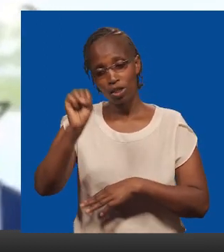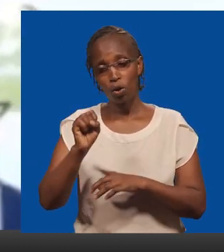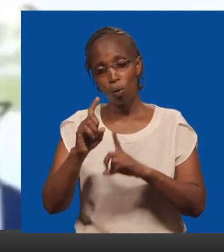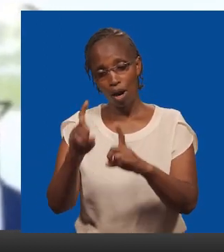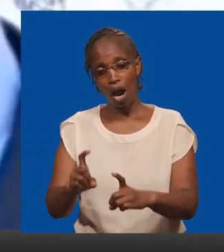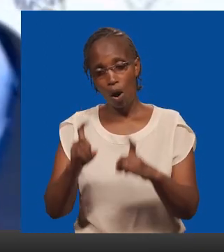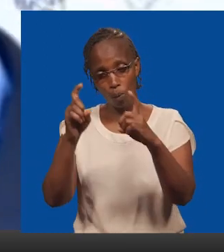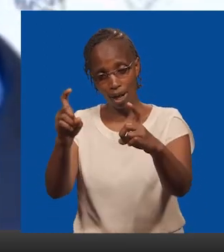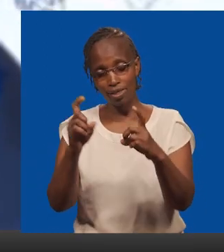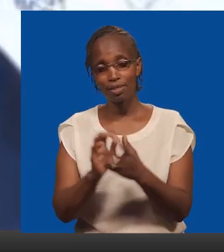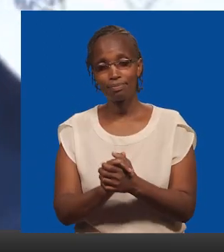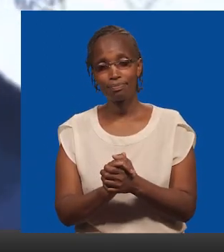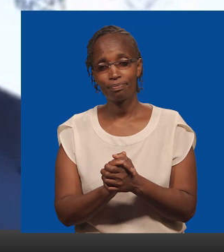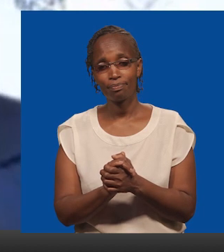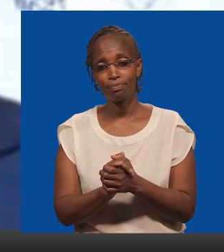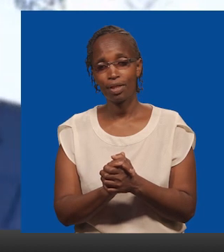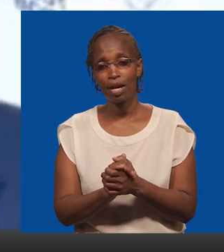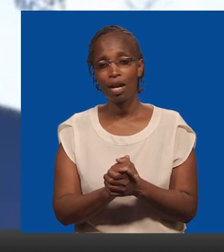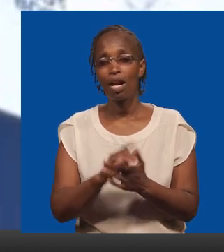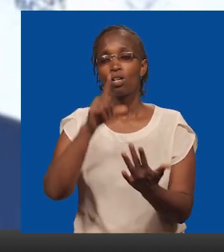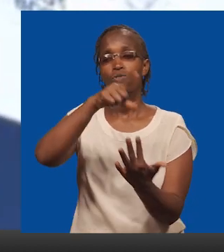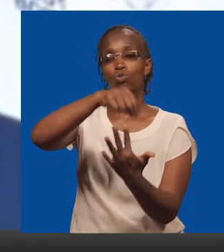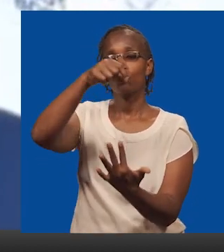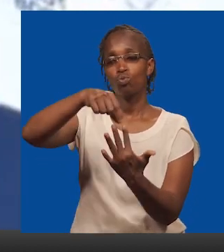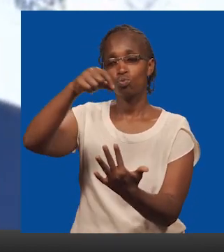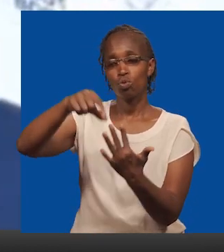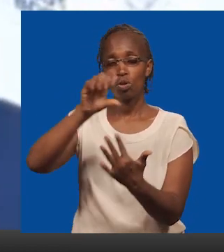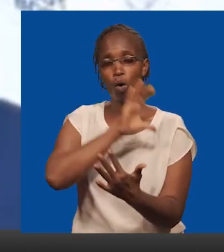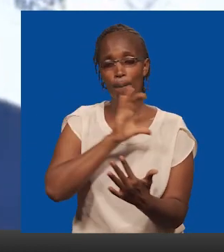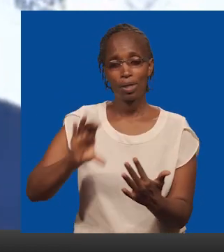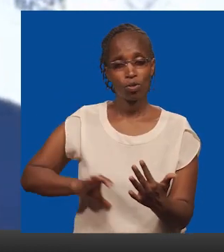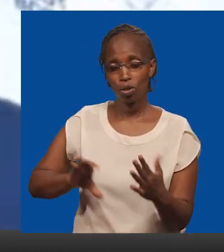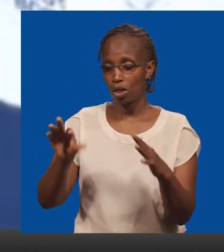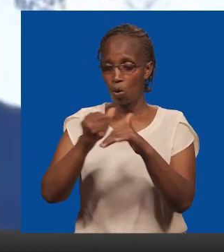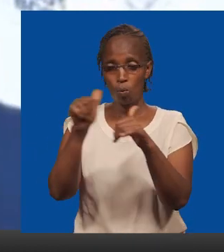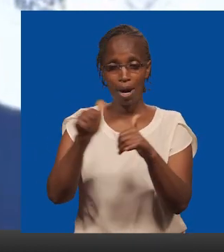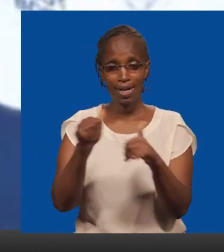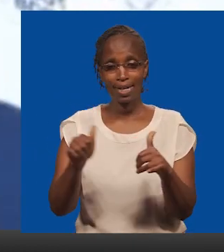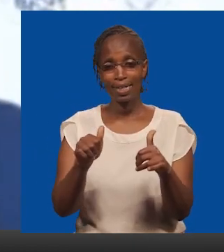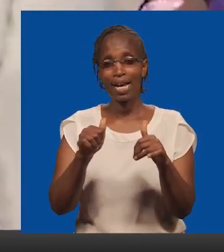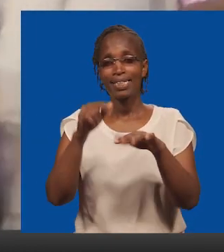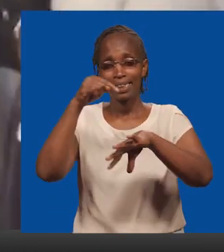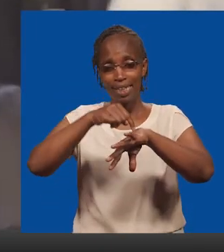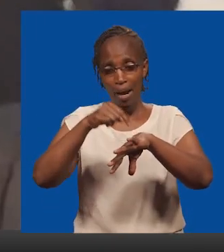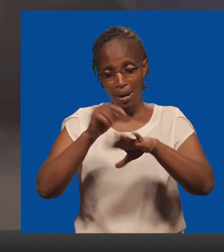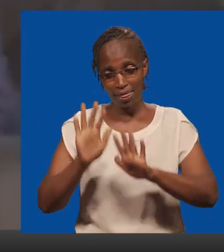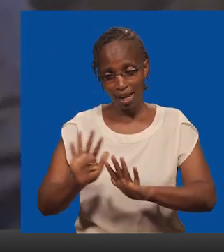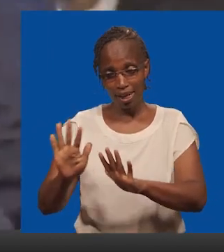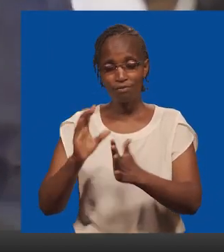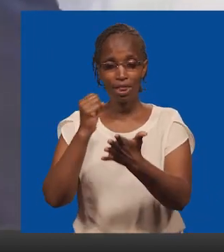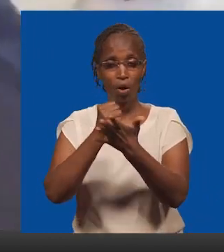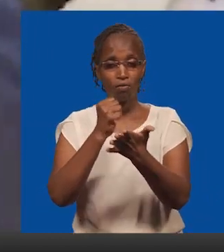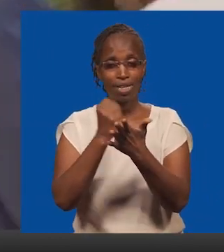for political rewards. Please choose commissioners wisely. Makamishina